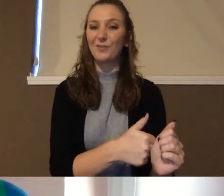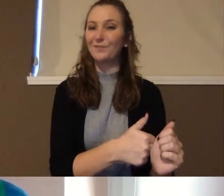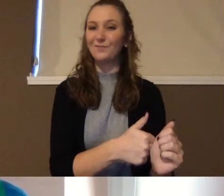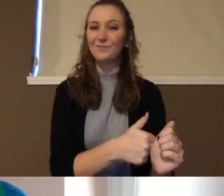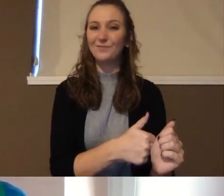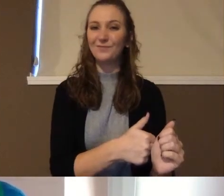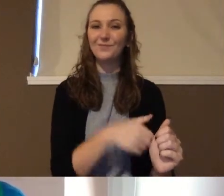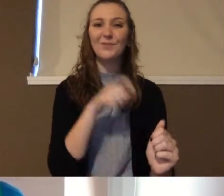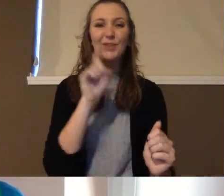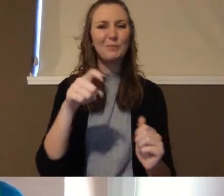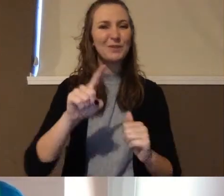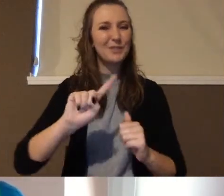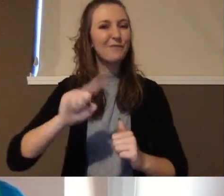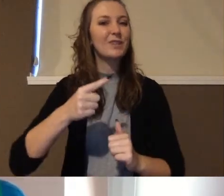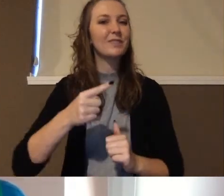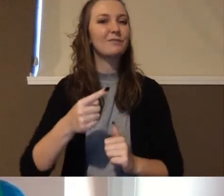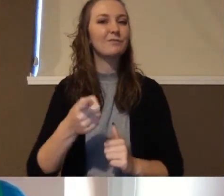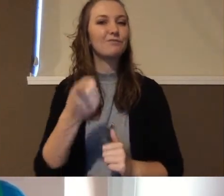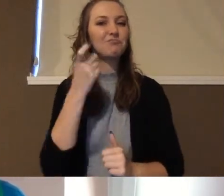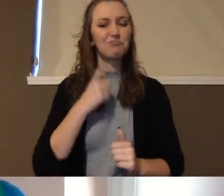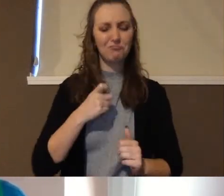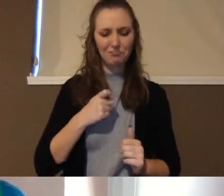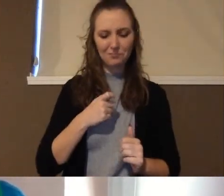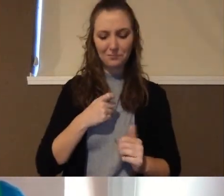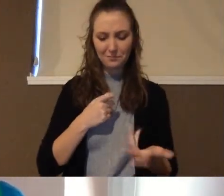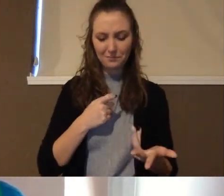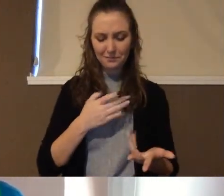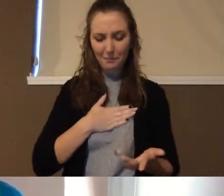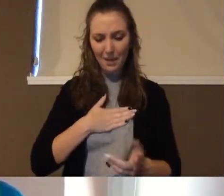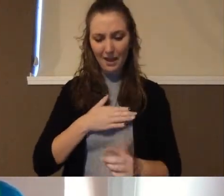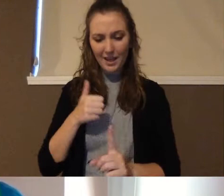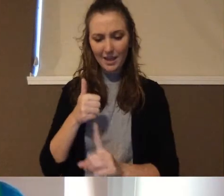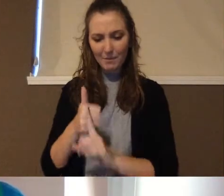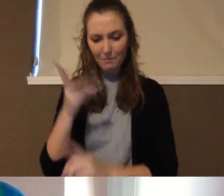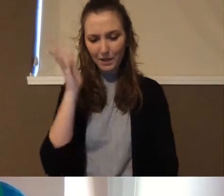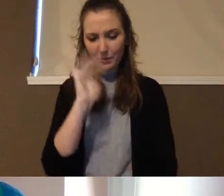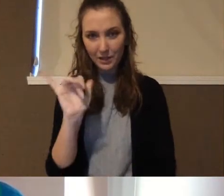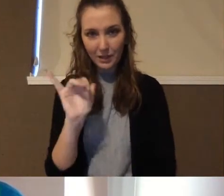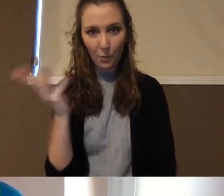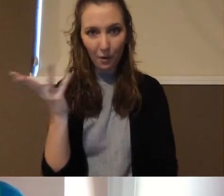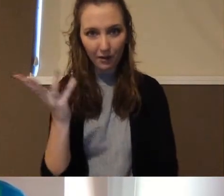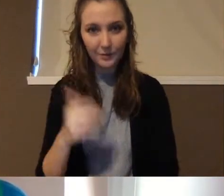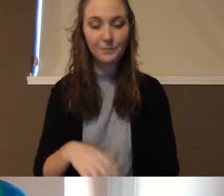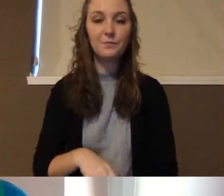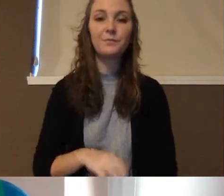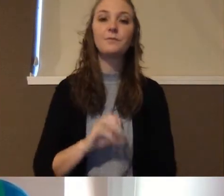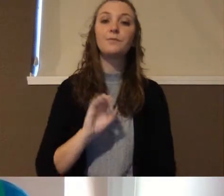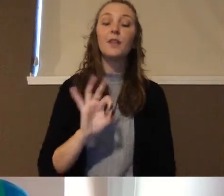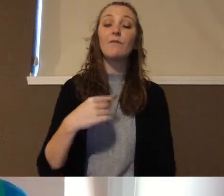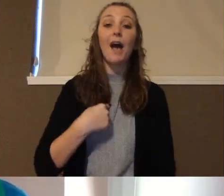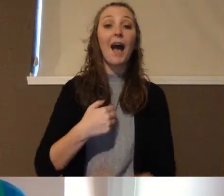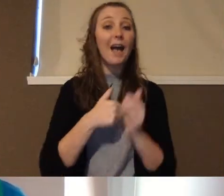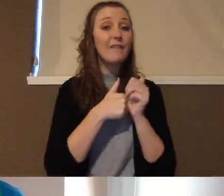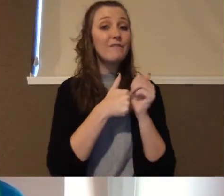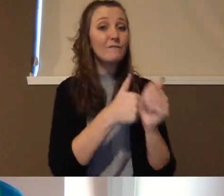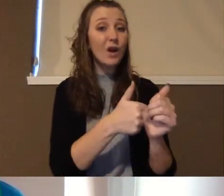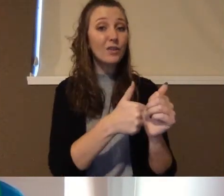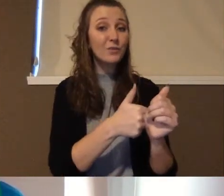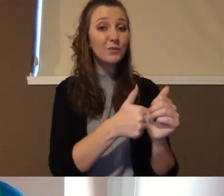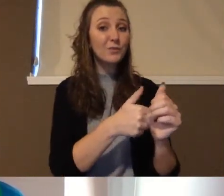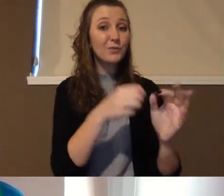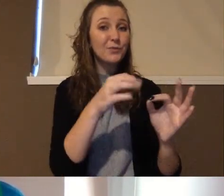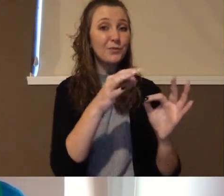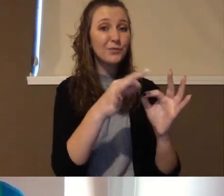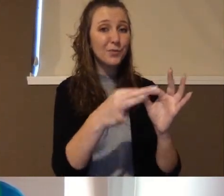the impact of this be? If we interpret these words in old ways, will they bring people